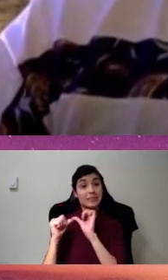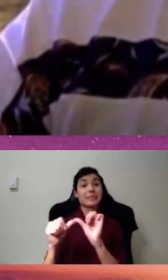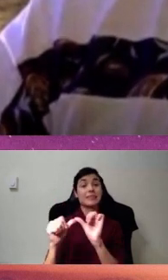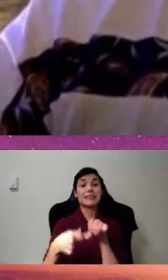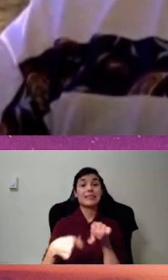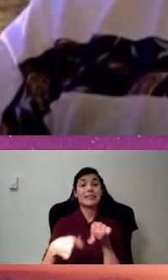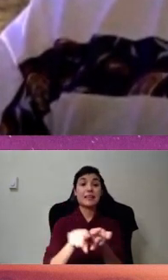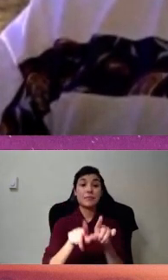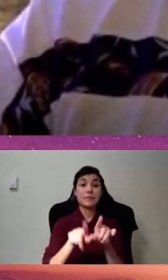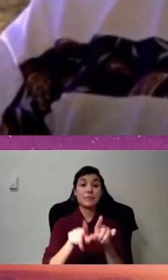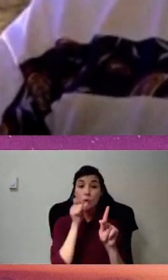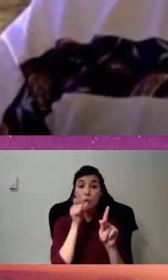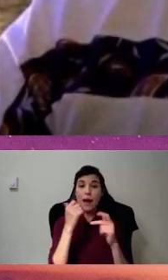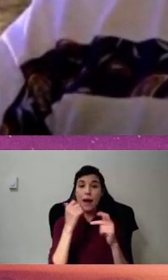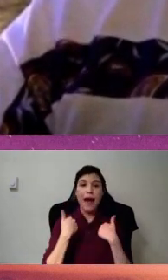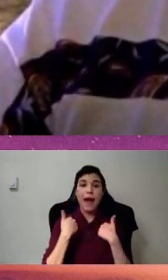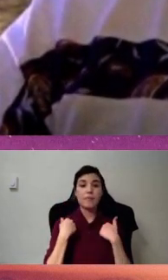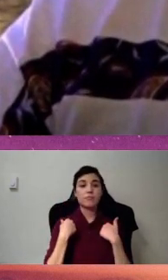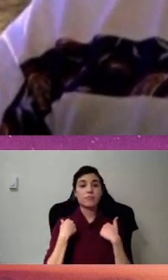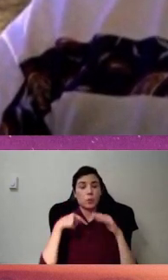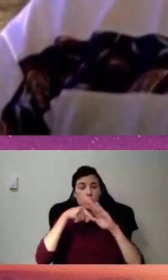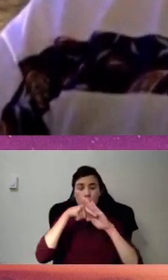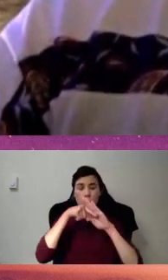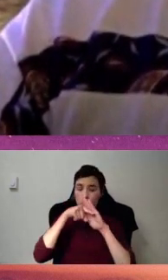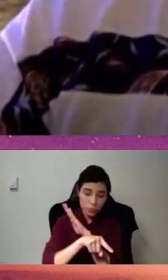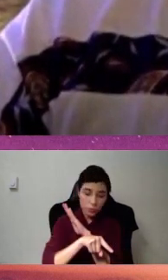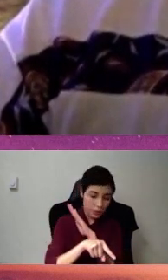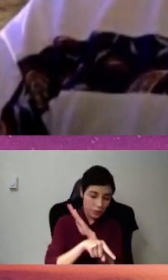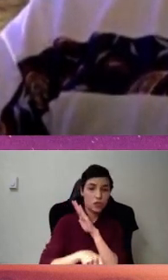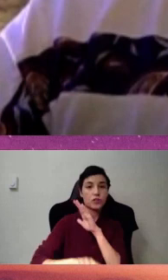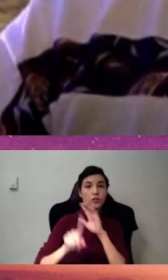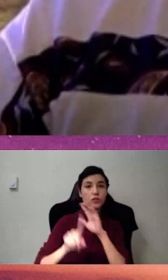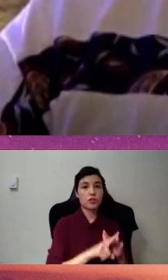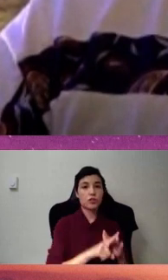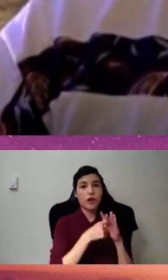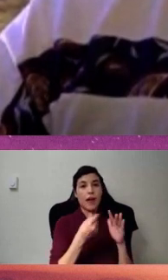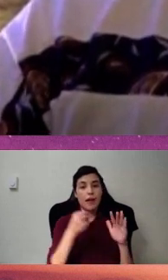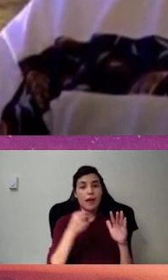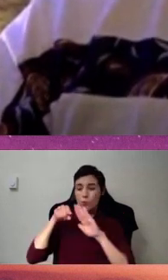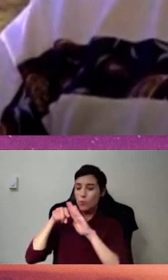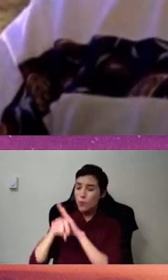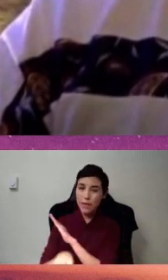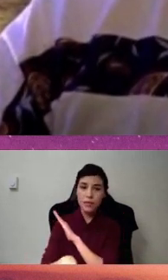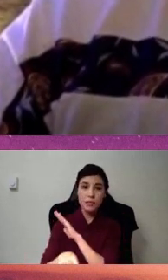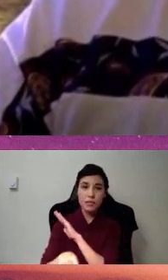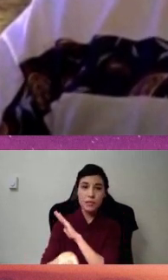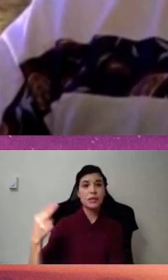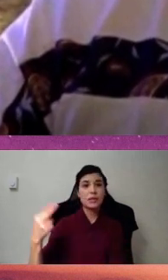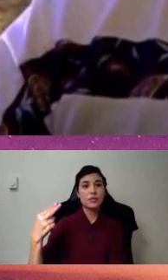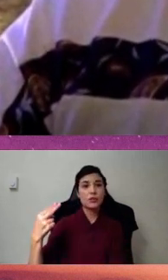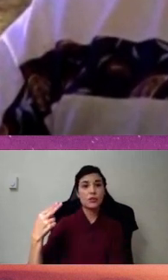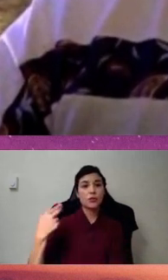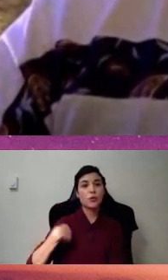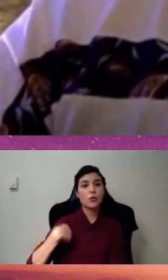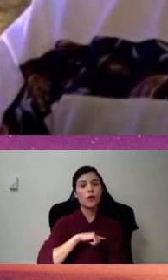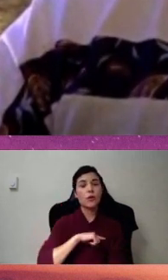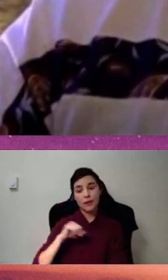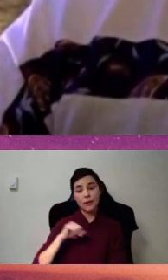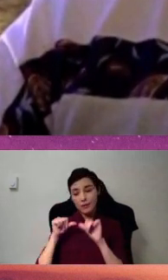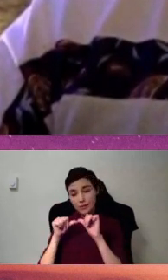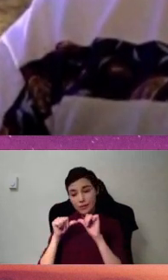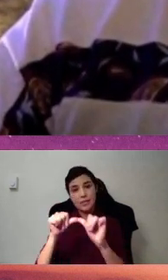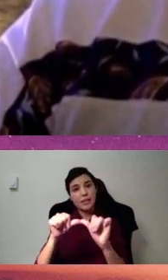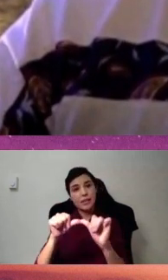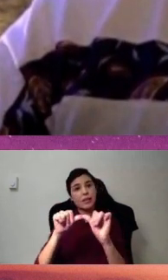rich origin and a rich history, and, you know, carrying a torch for spirit on this land,